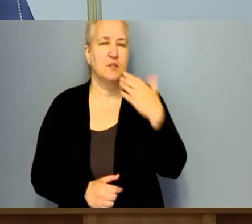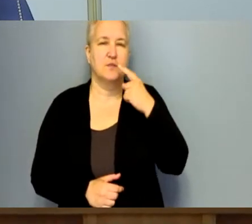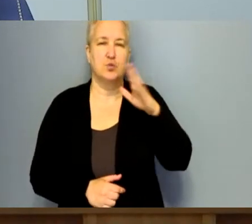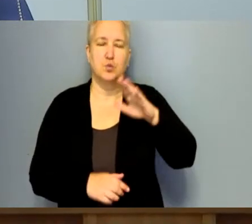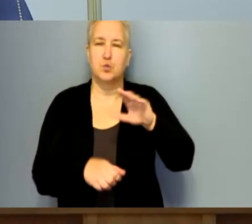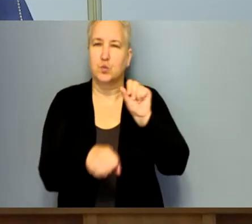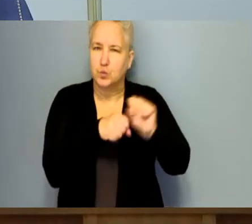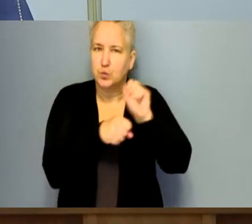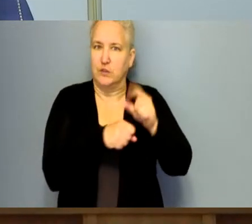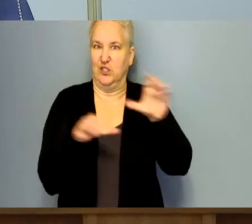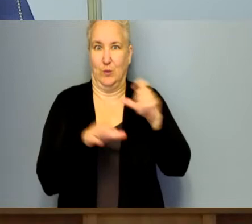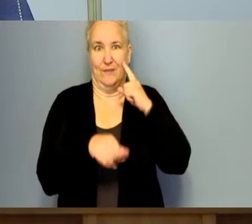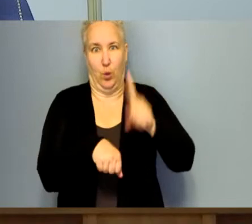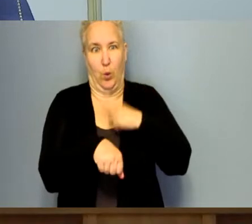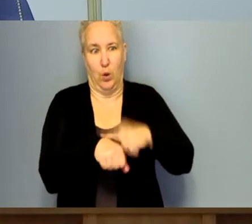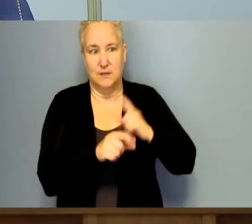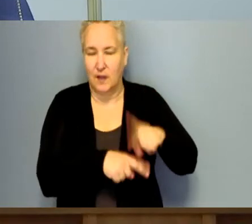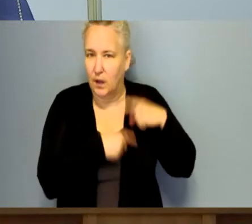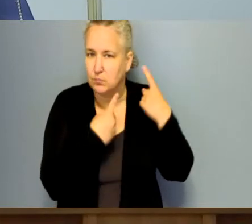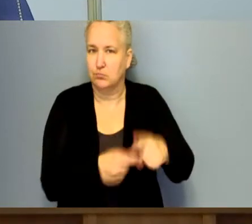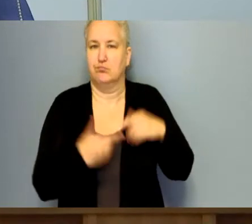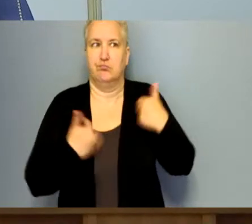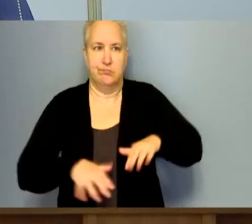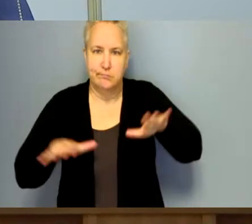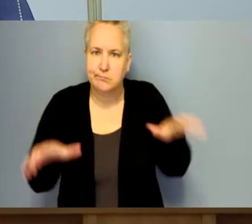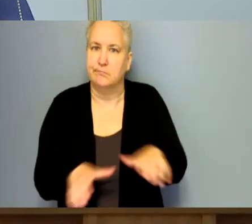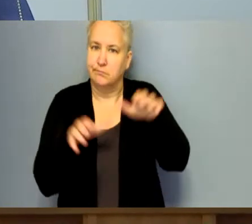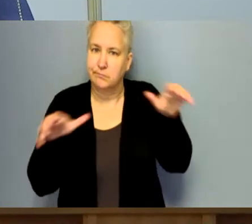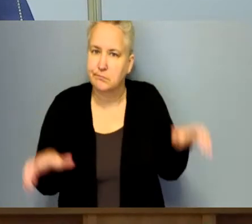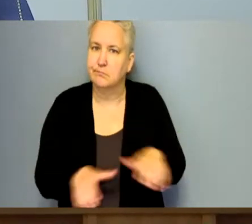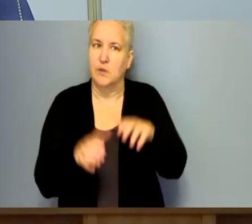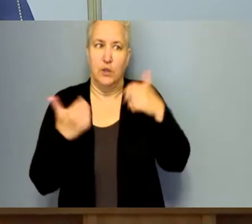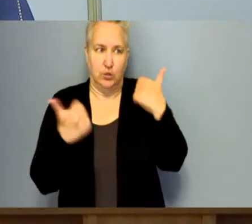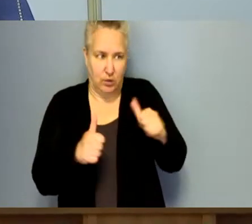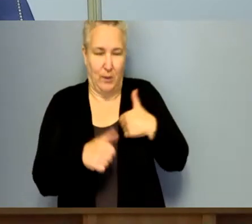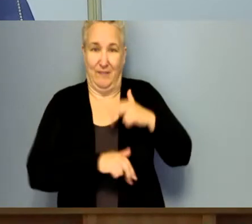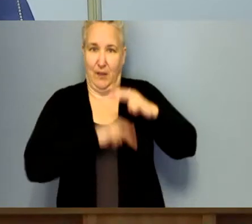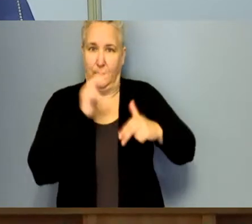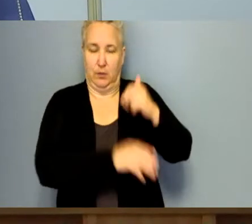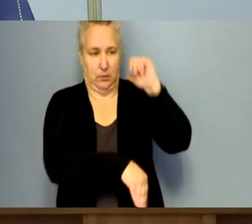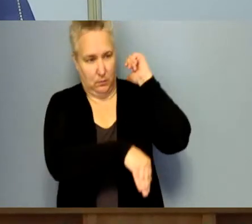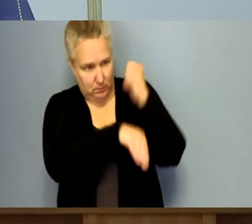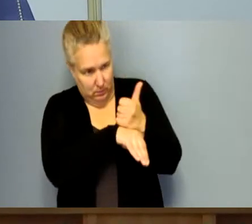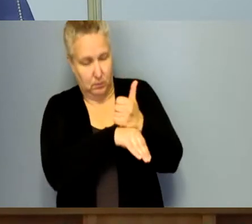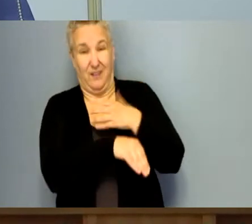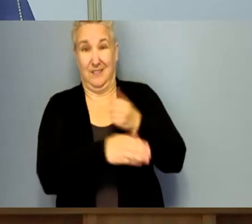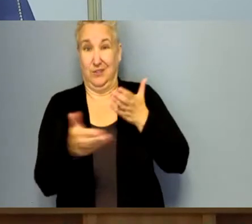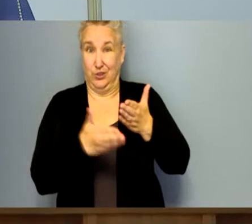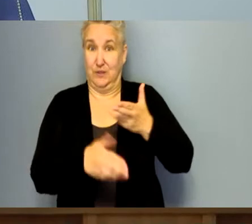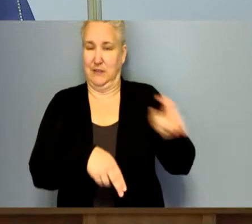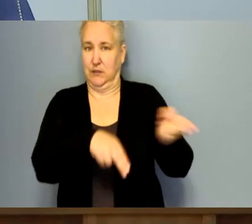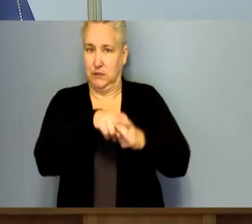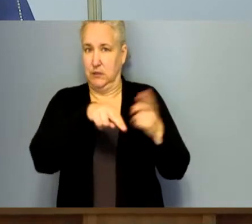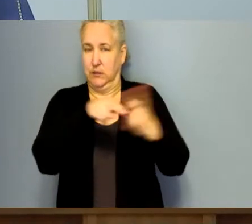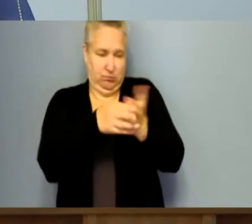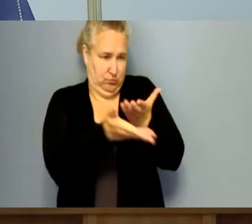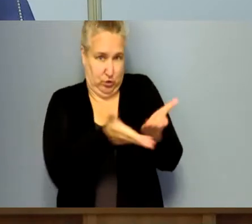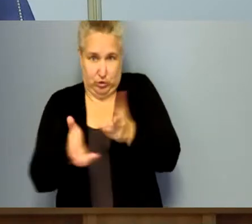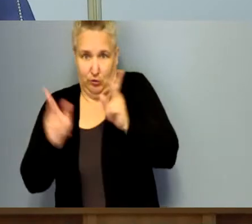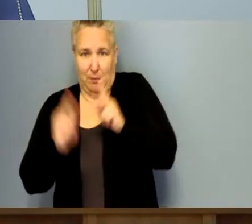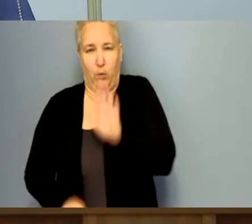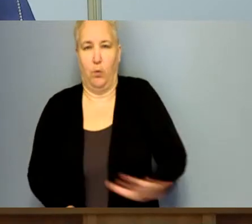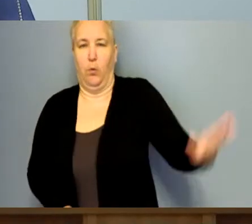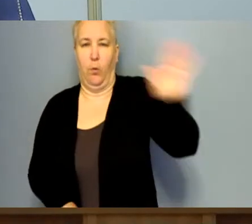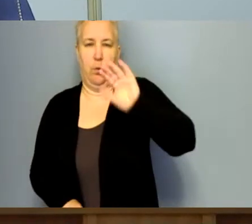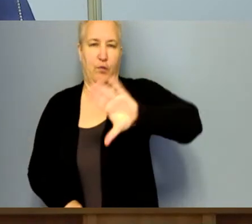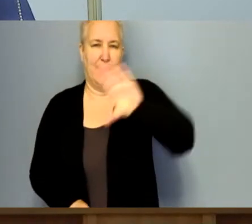a very, very long time to try and get this building up and just get increased services to people throughout this county. So I know